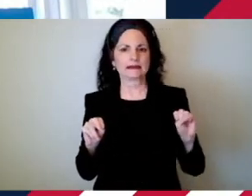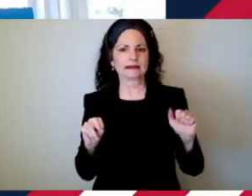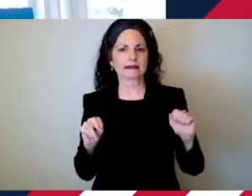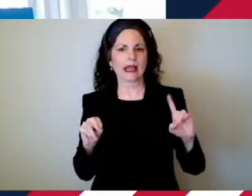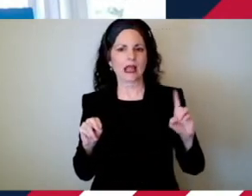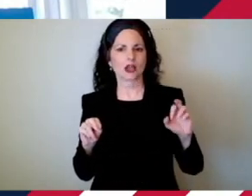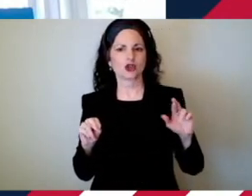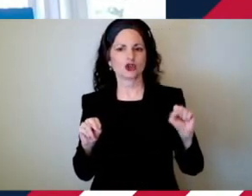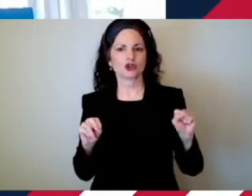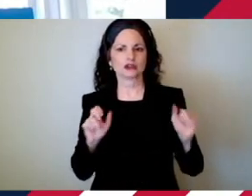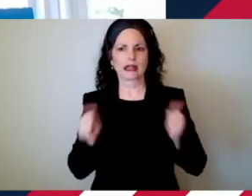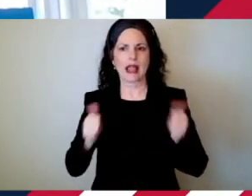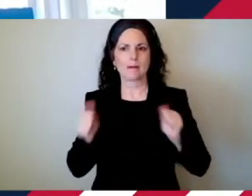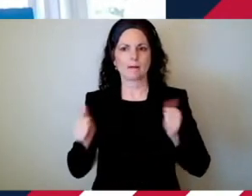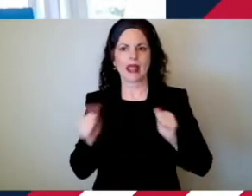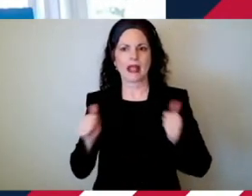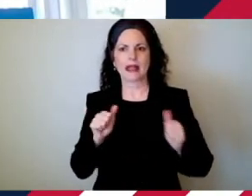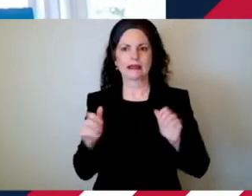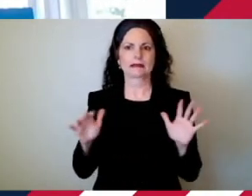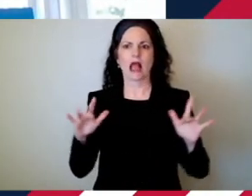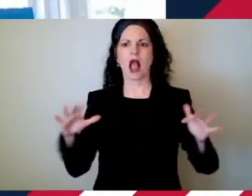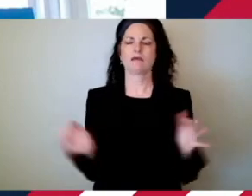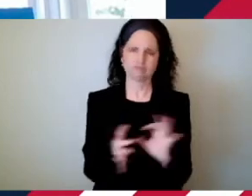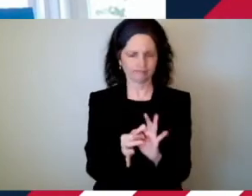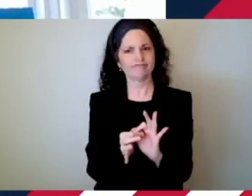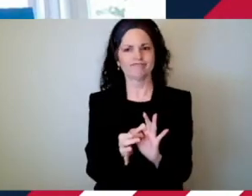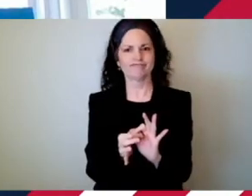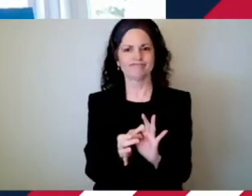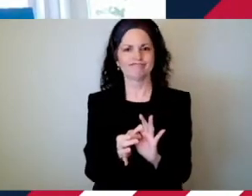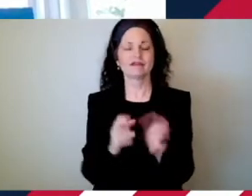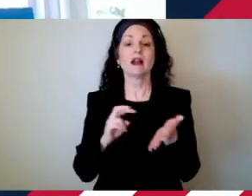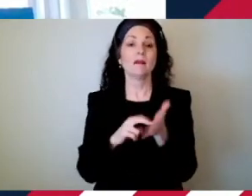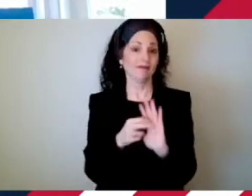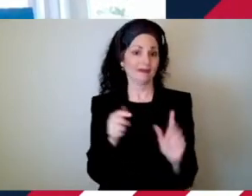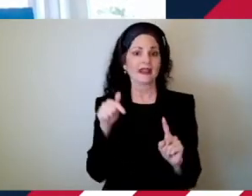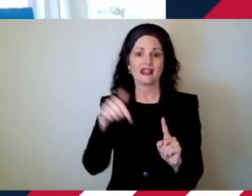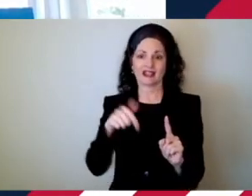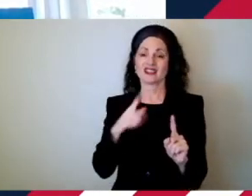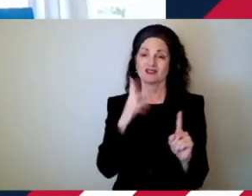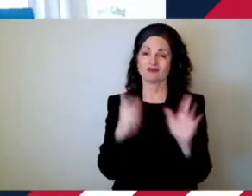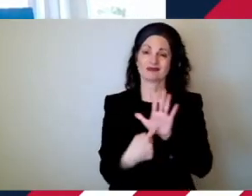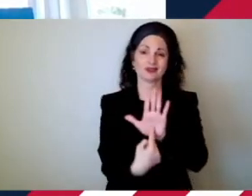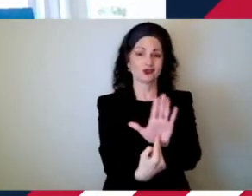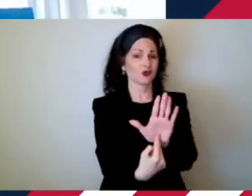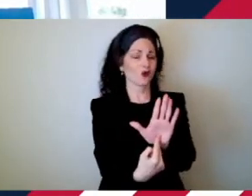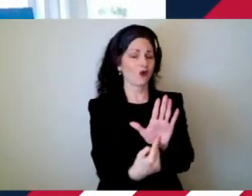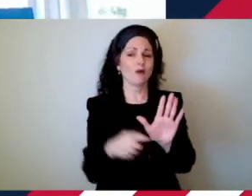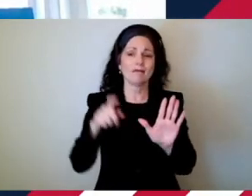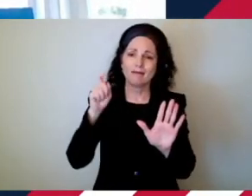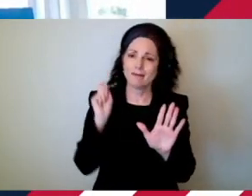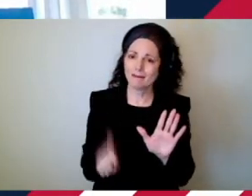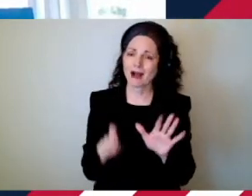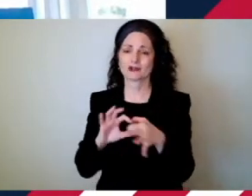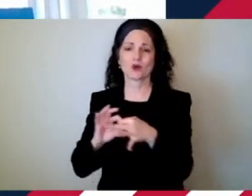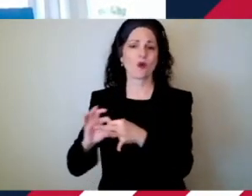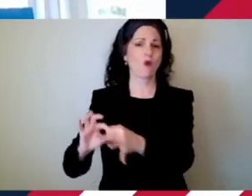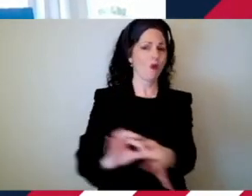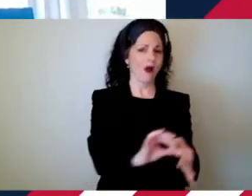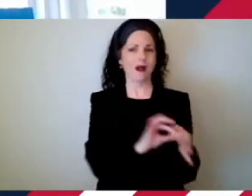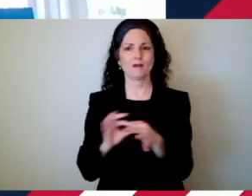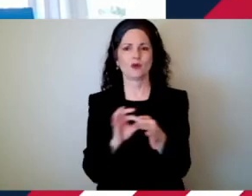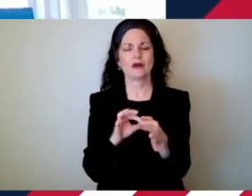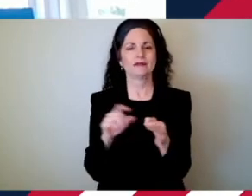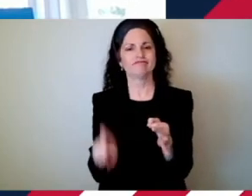statewide delegates and standing committee members has reflected that cooperation. Under the existing rules,